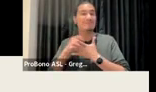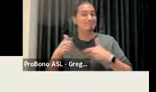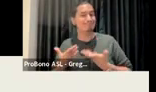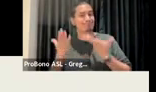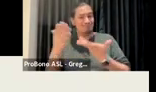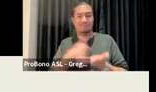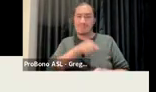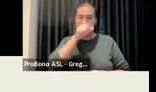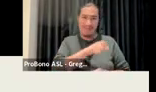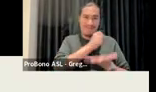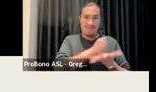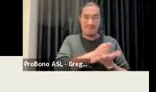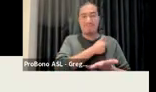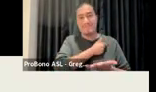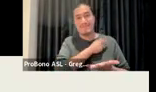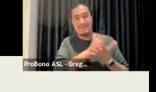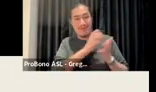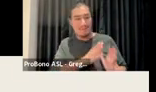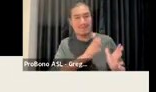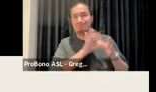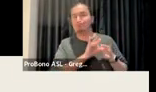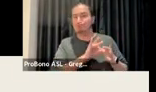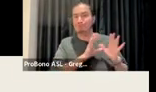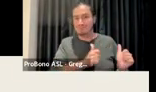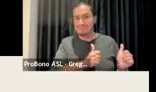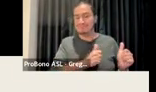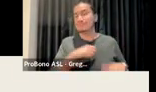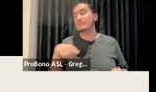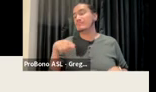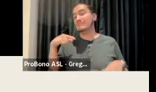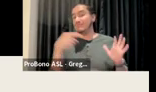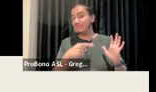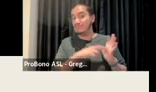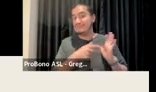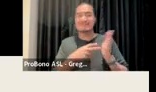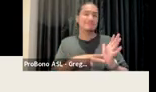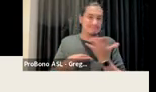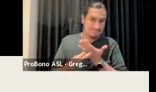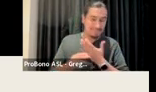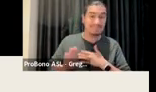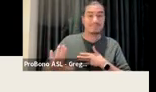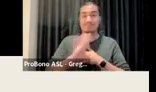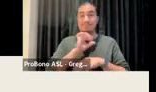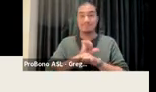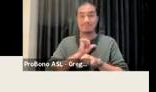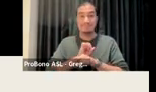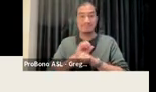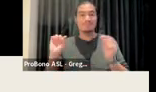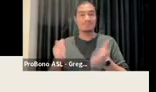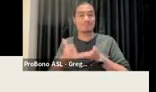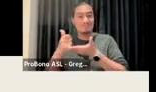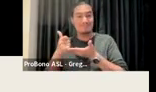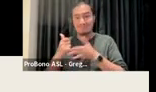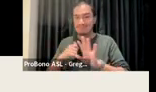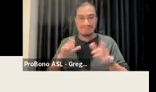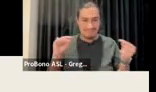love therapy. Me and my therapist are pals. That said, what this means is a metaphor, is that your job is to help, not to hurt. You